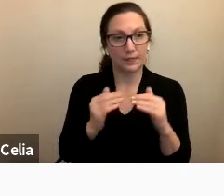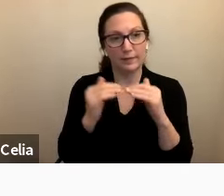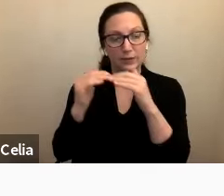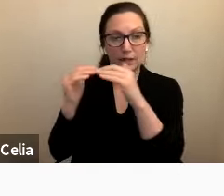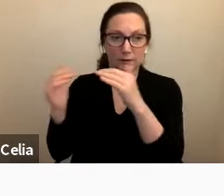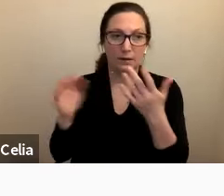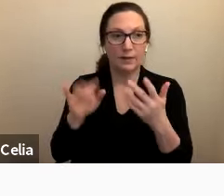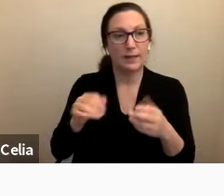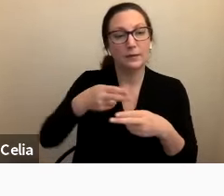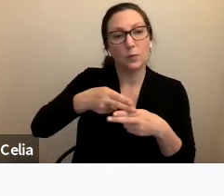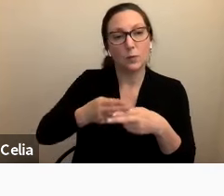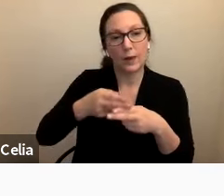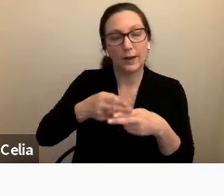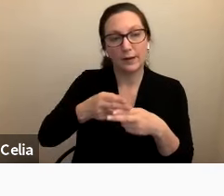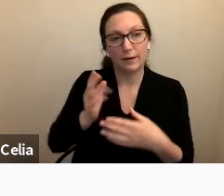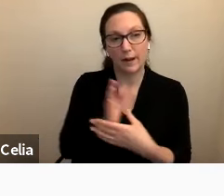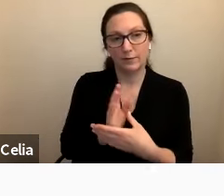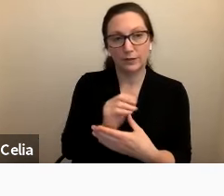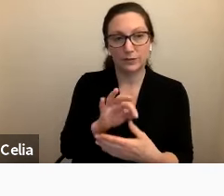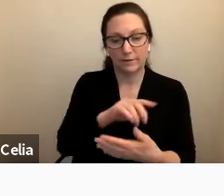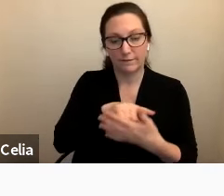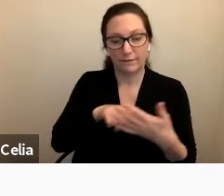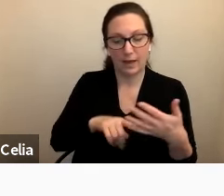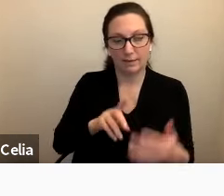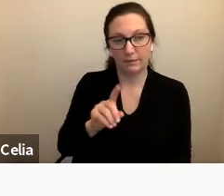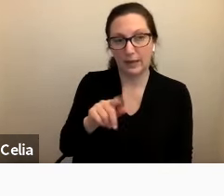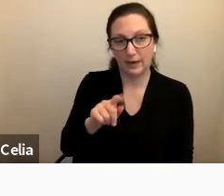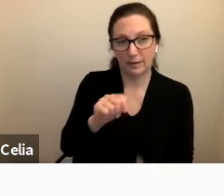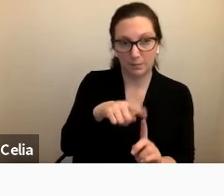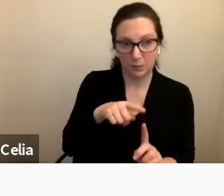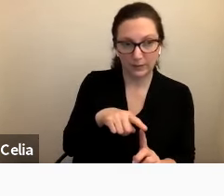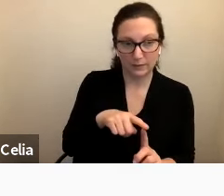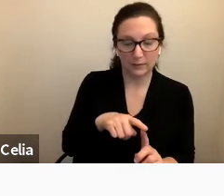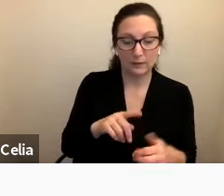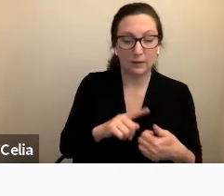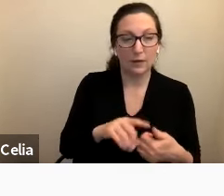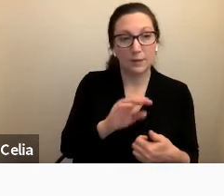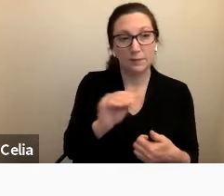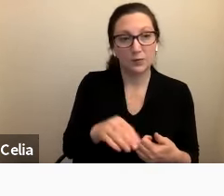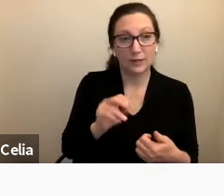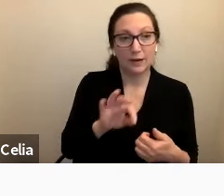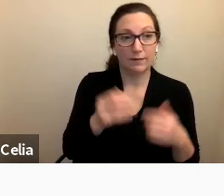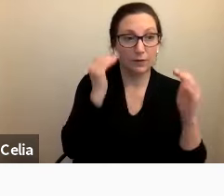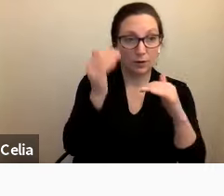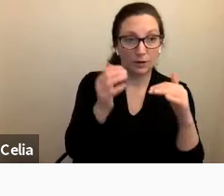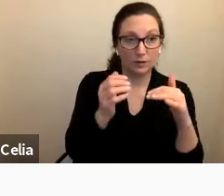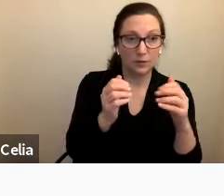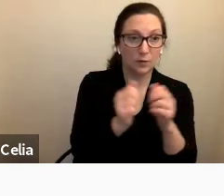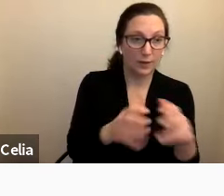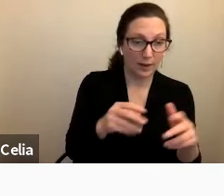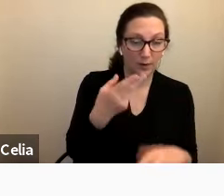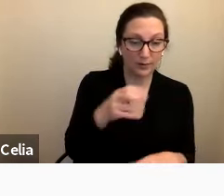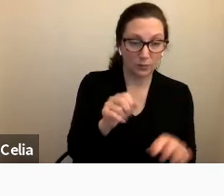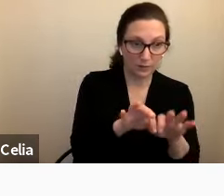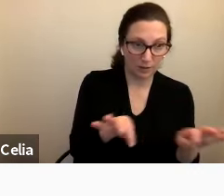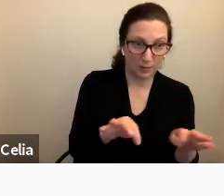is the weighted average of 5 data points. It's the percentage of adults who don't have a high school diploma, who have a